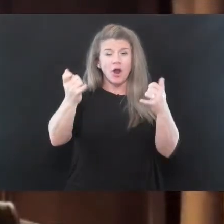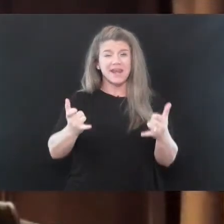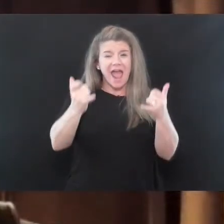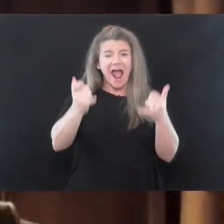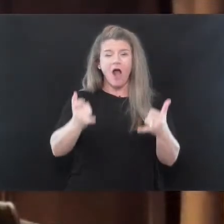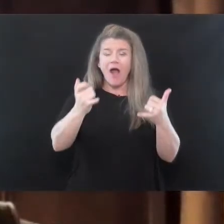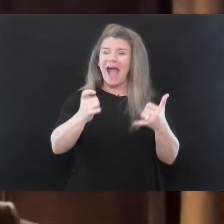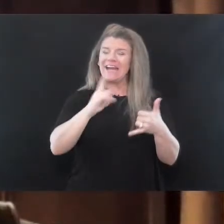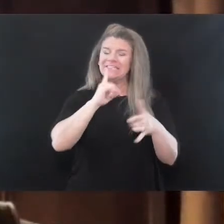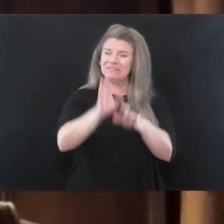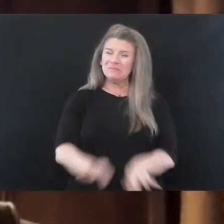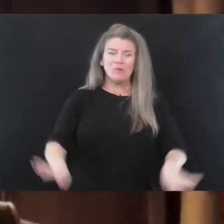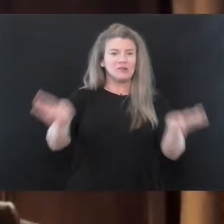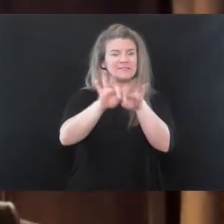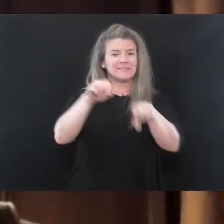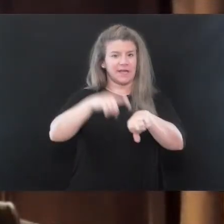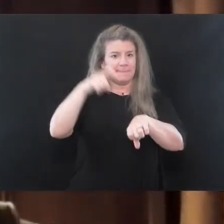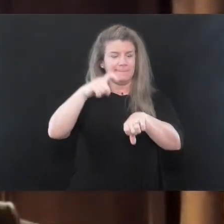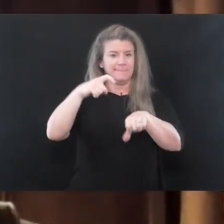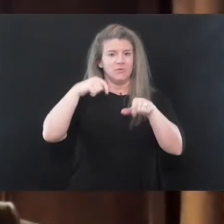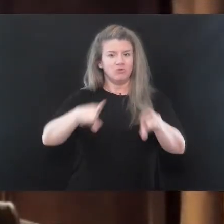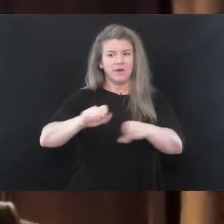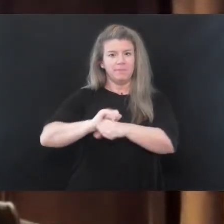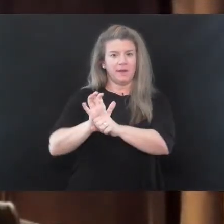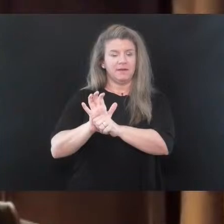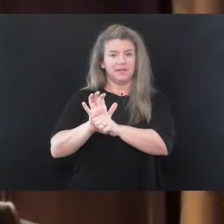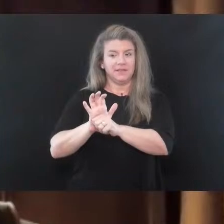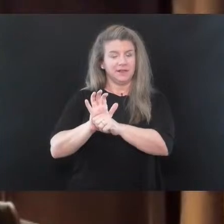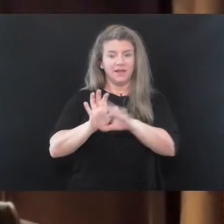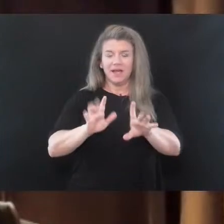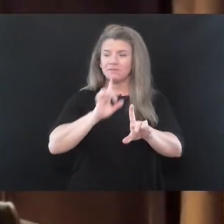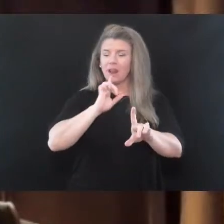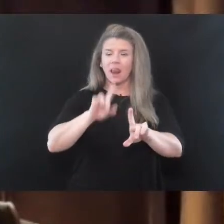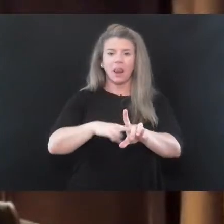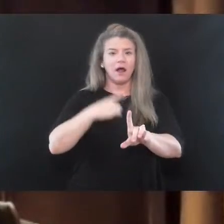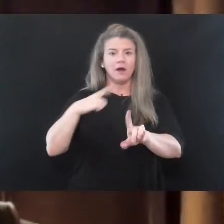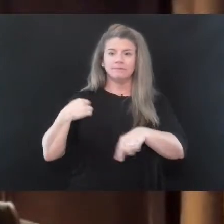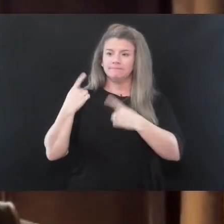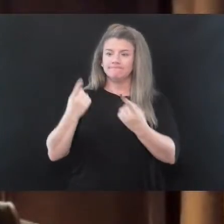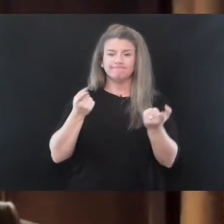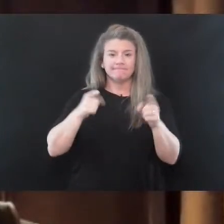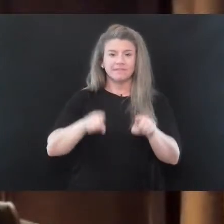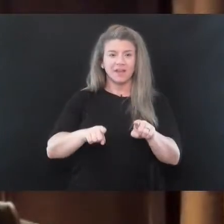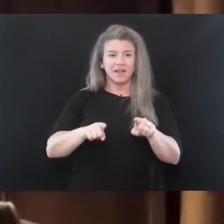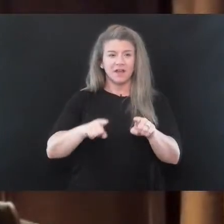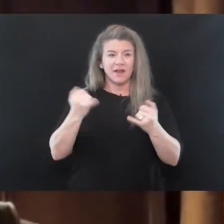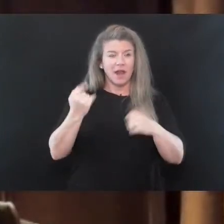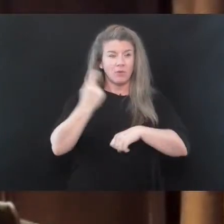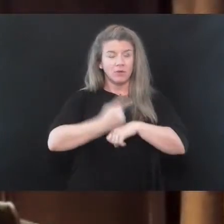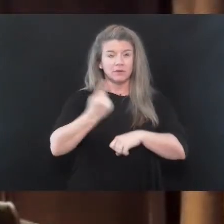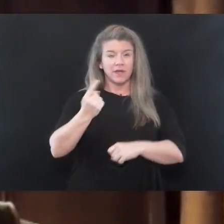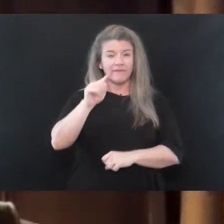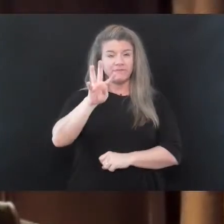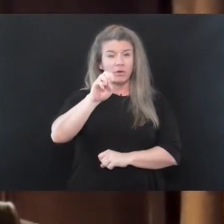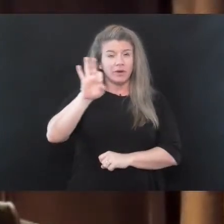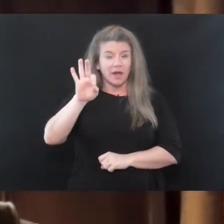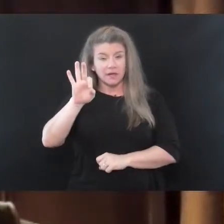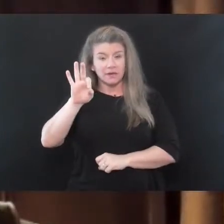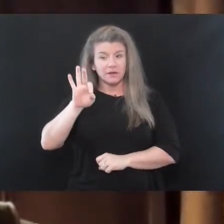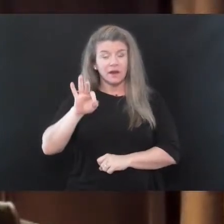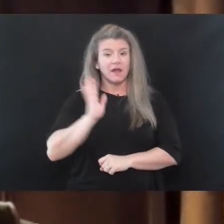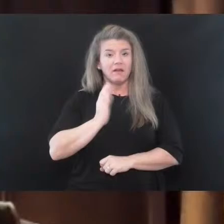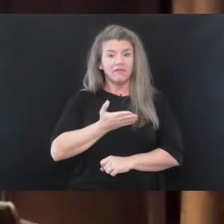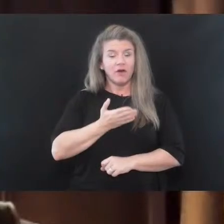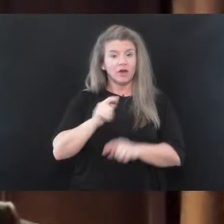critical point in this pandemic response. It's been a long response. I think we're on day 409 of our